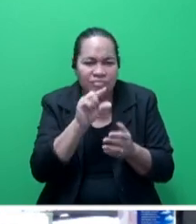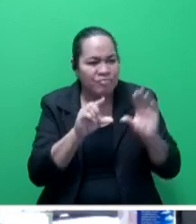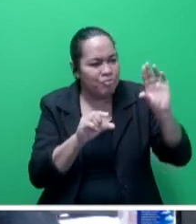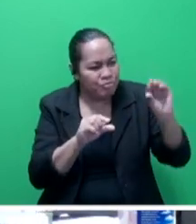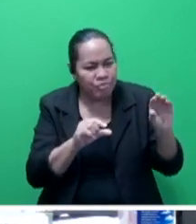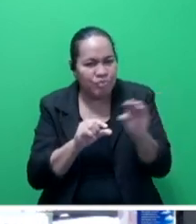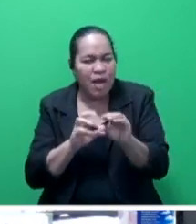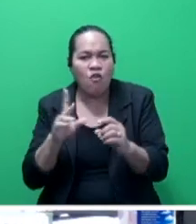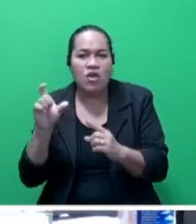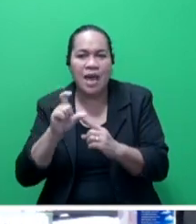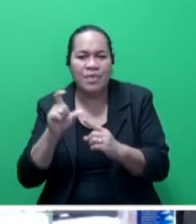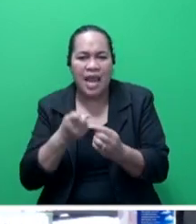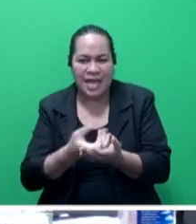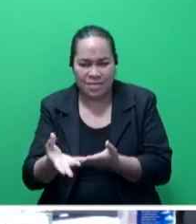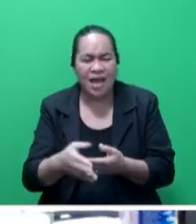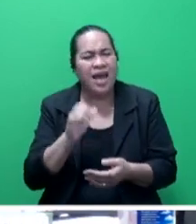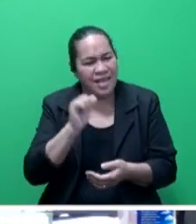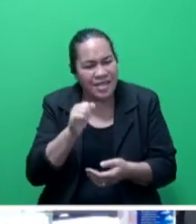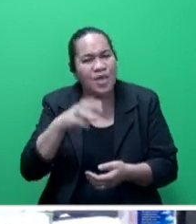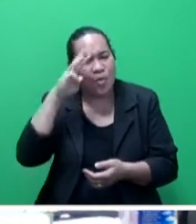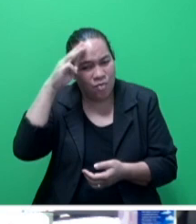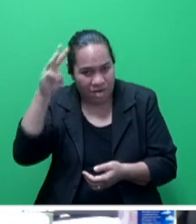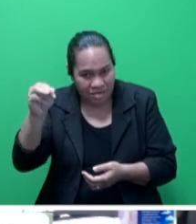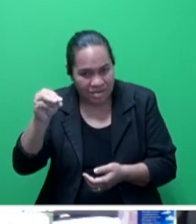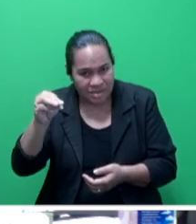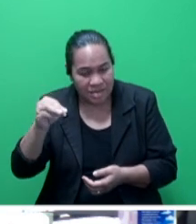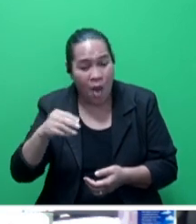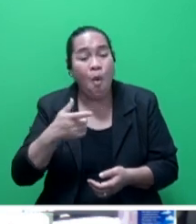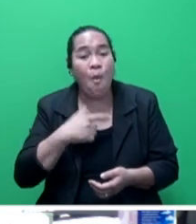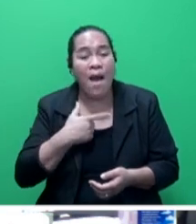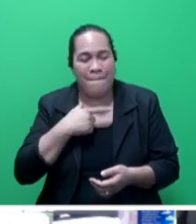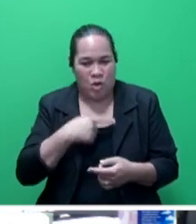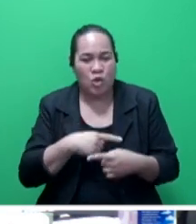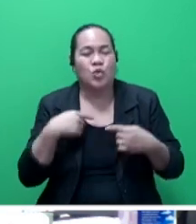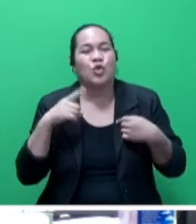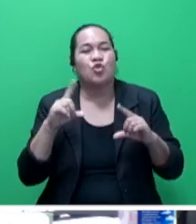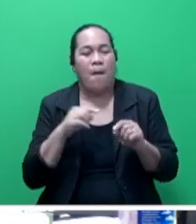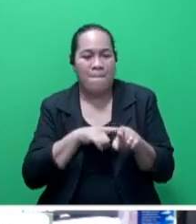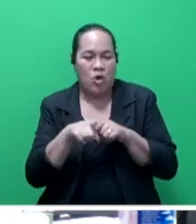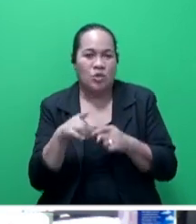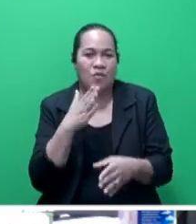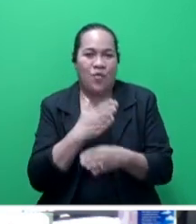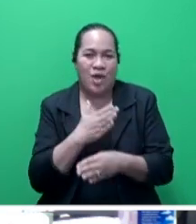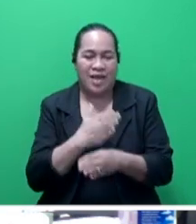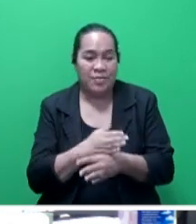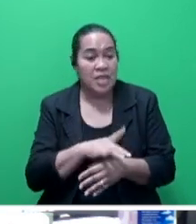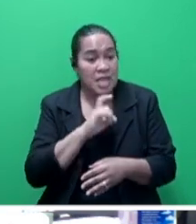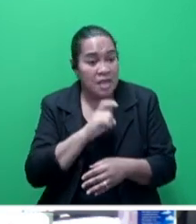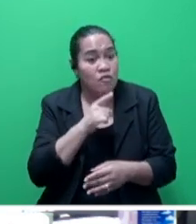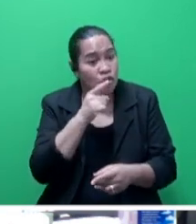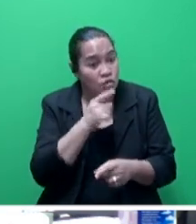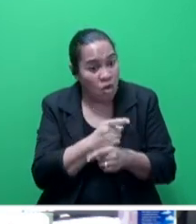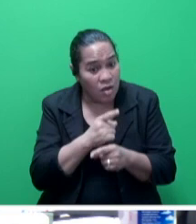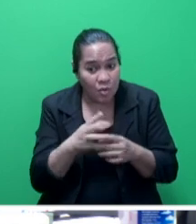capital expenses. That's logical, Mr. Speaker, sir, because we are doing most of the work now. And when you talk that and relate